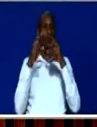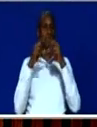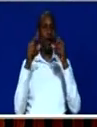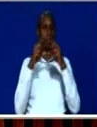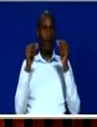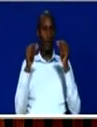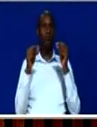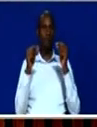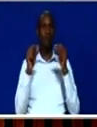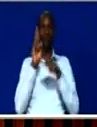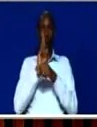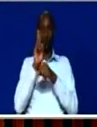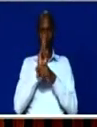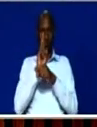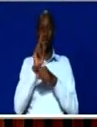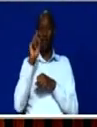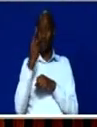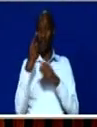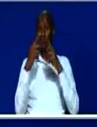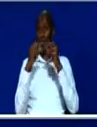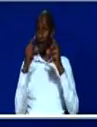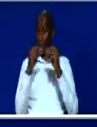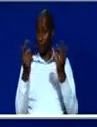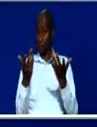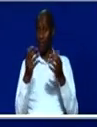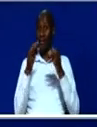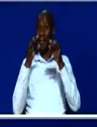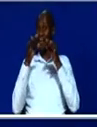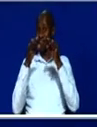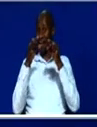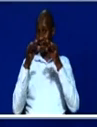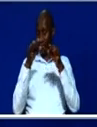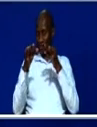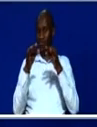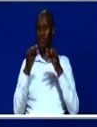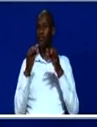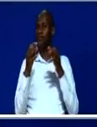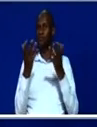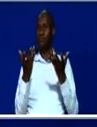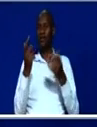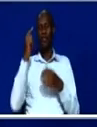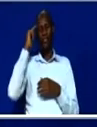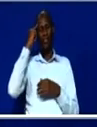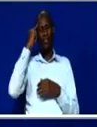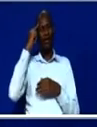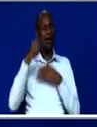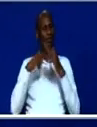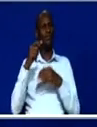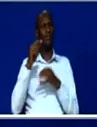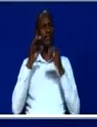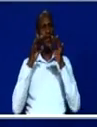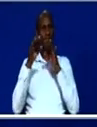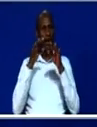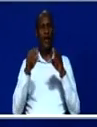looking at the terms used, and the first term that we have here is define. And we are simply saying, when you think about define, we are